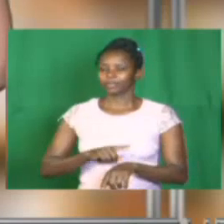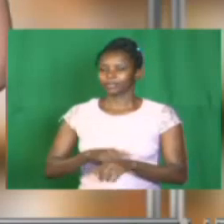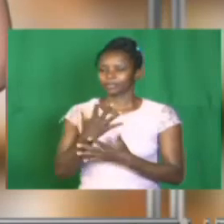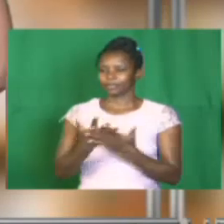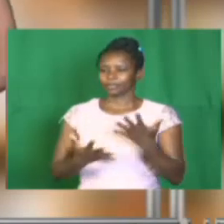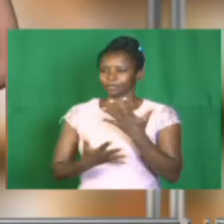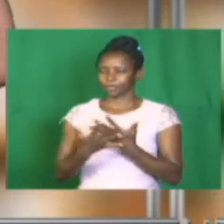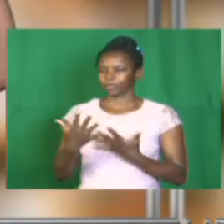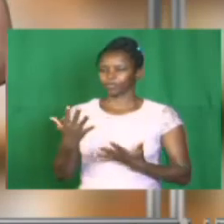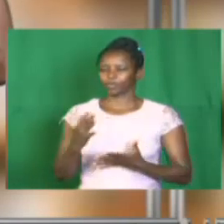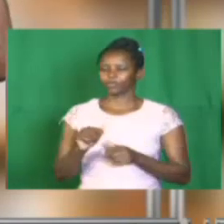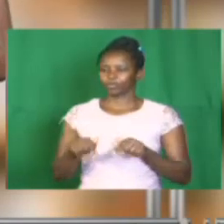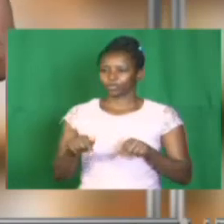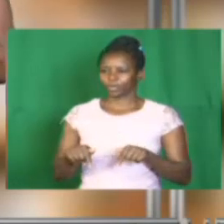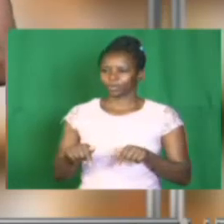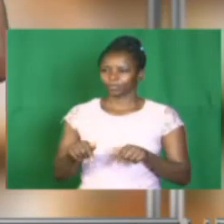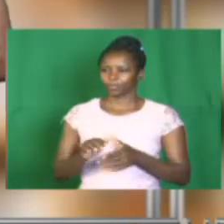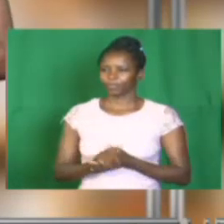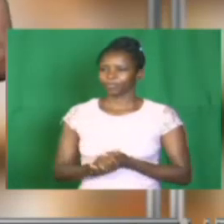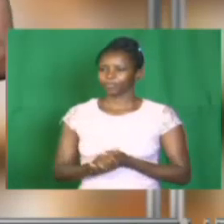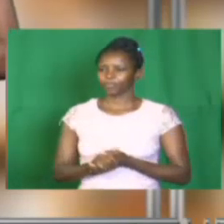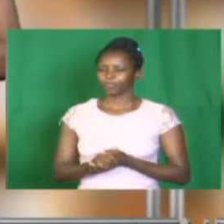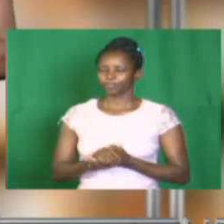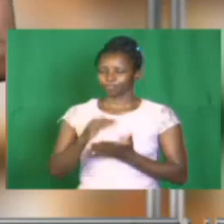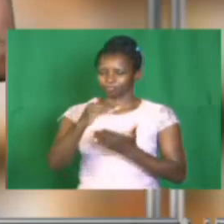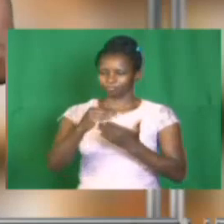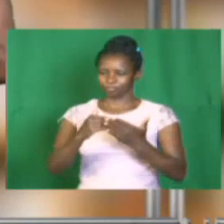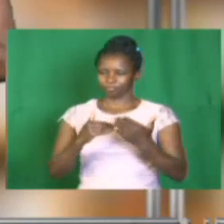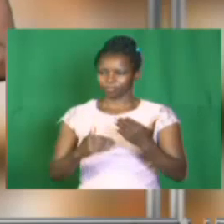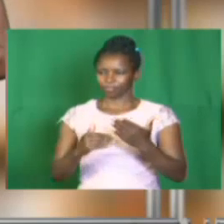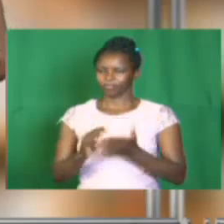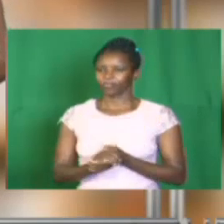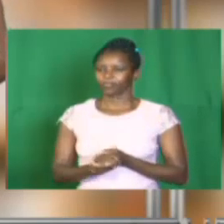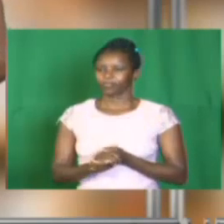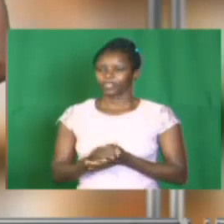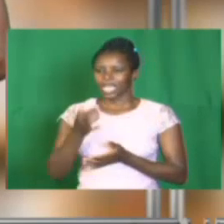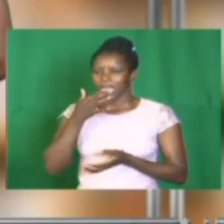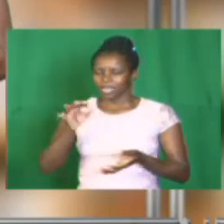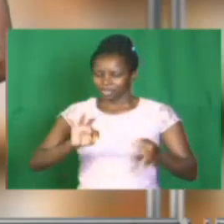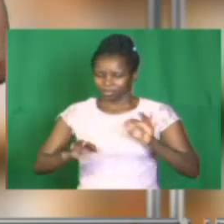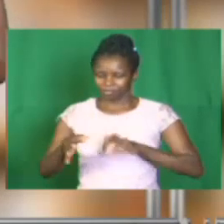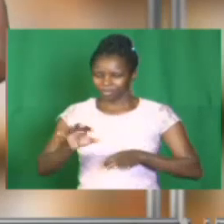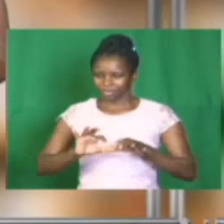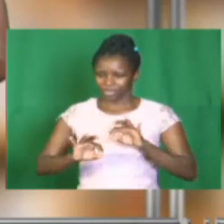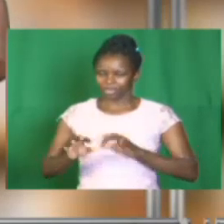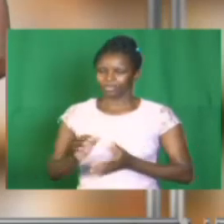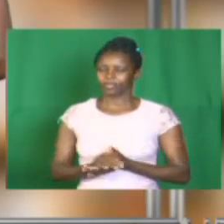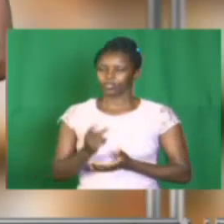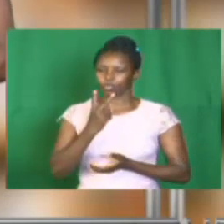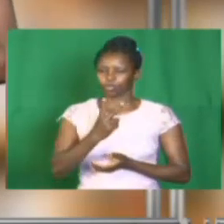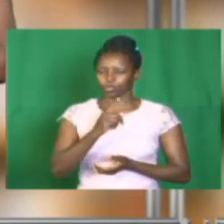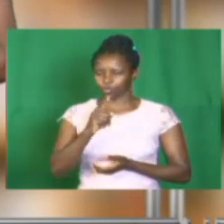dear viewer, your timetable for today is as follows. We have science for the grade 7s from 2 p.m.